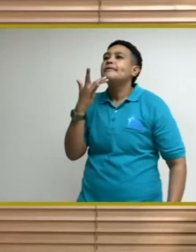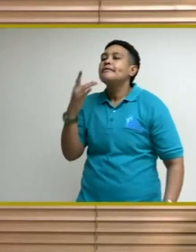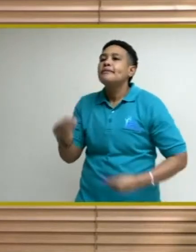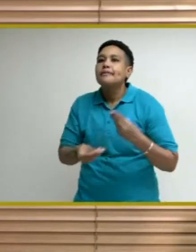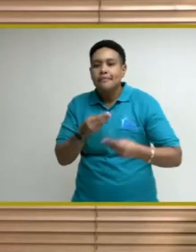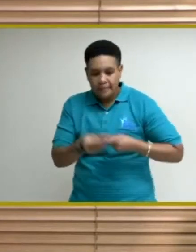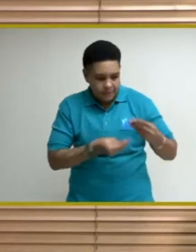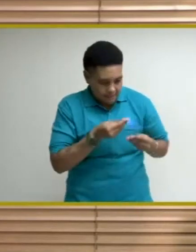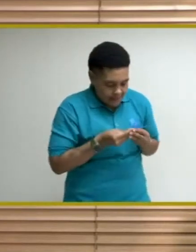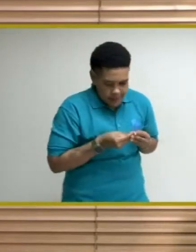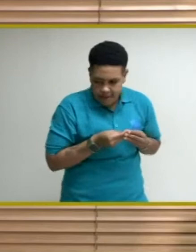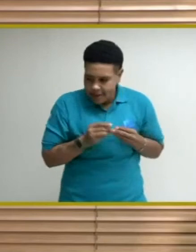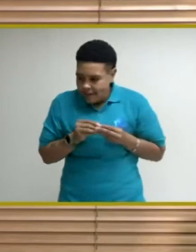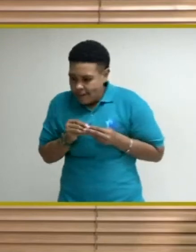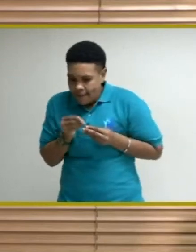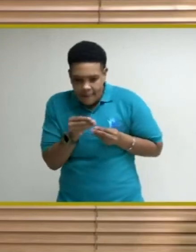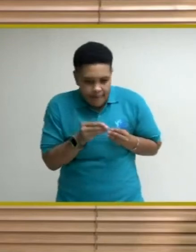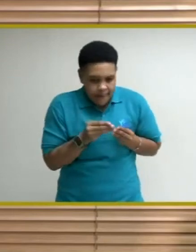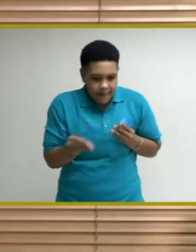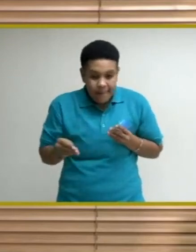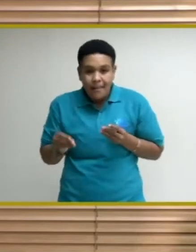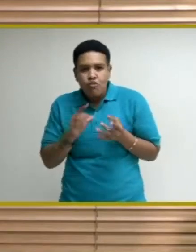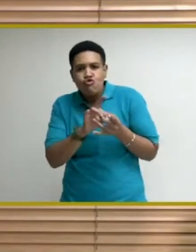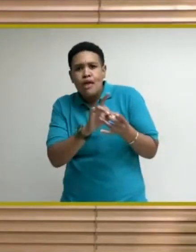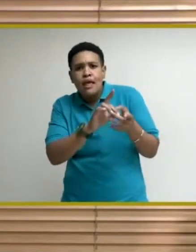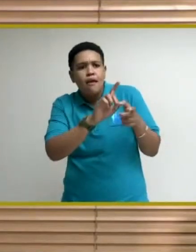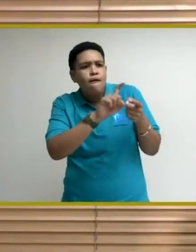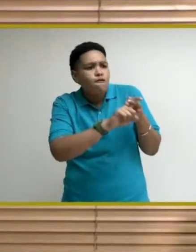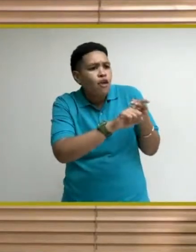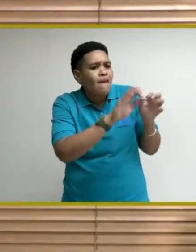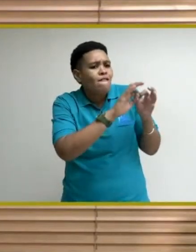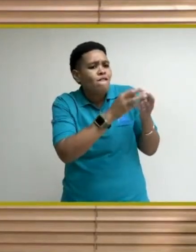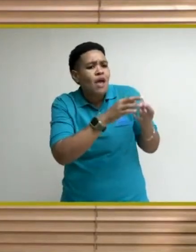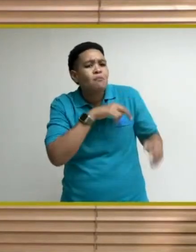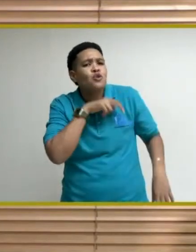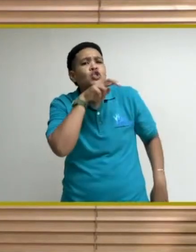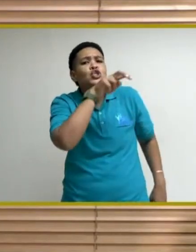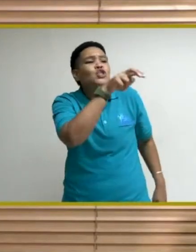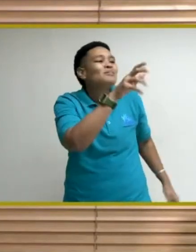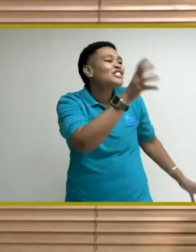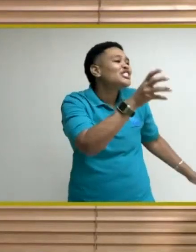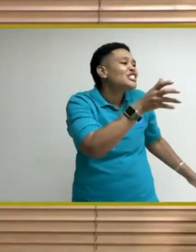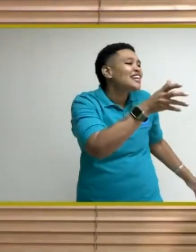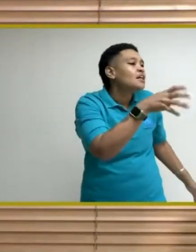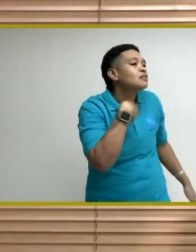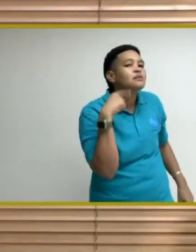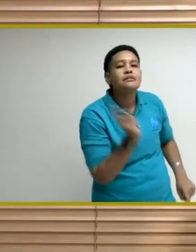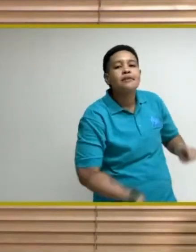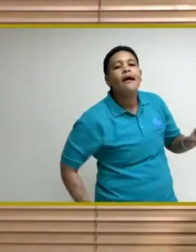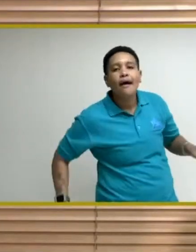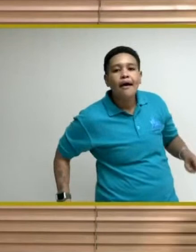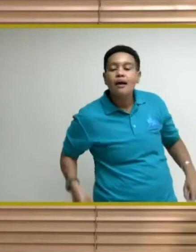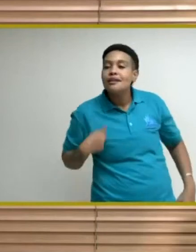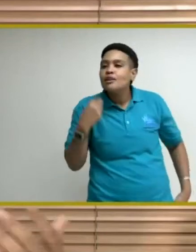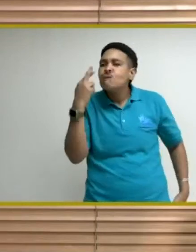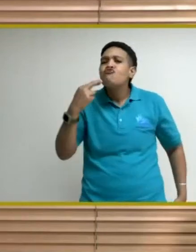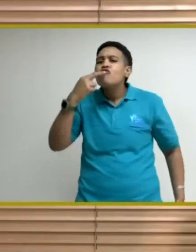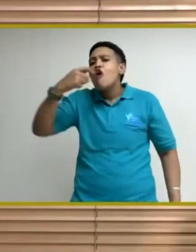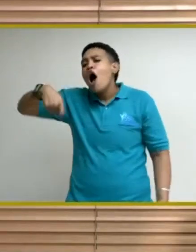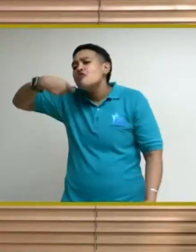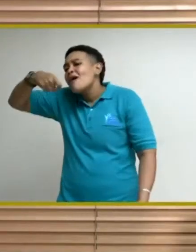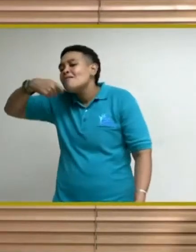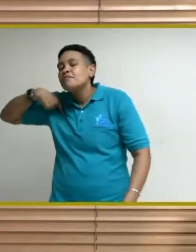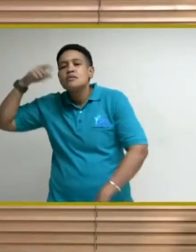of relating to friends and family, going to your favorite restaurant, your favorite